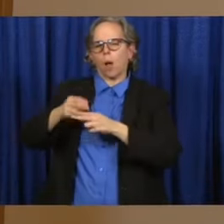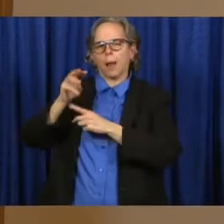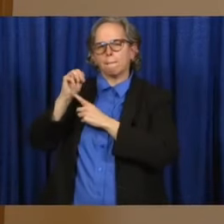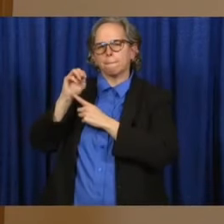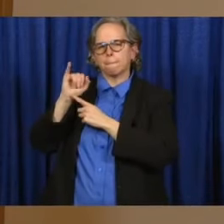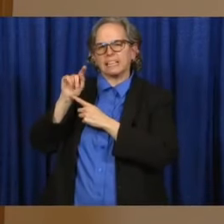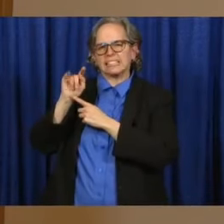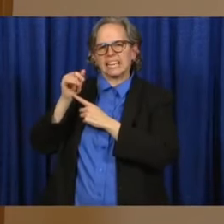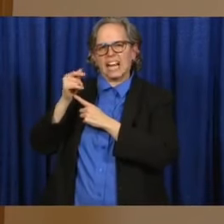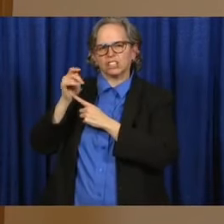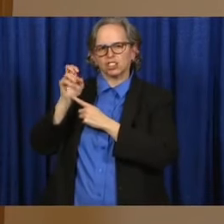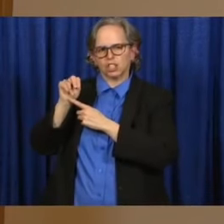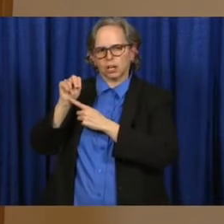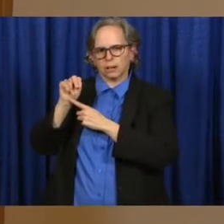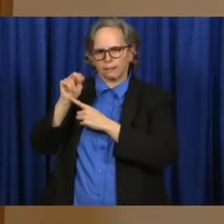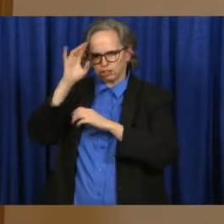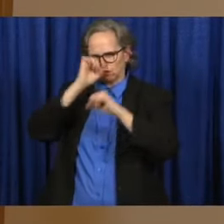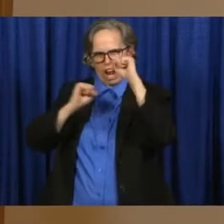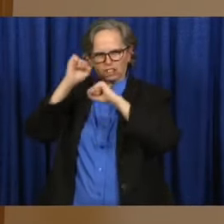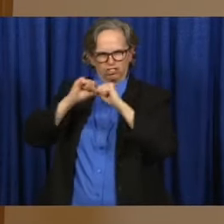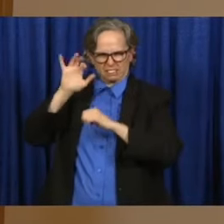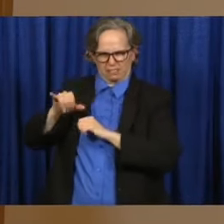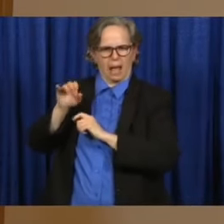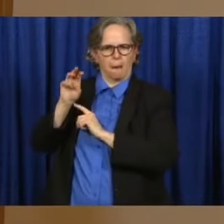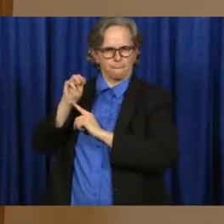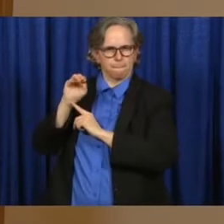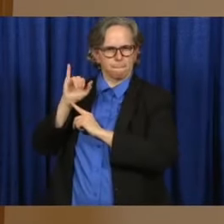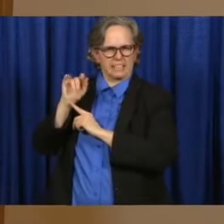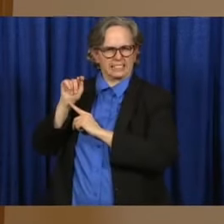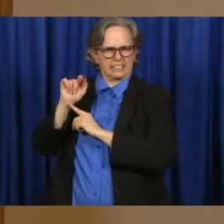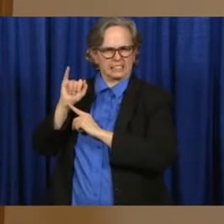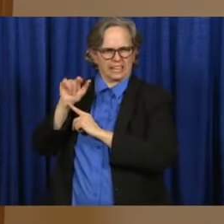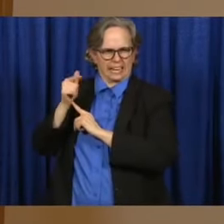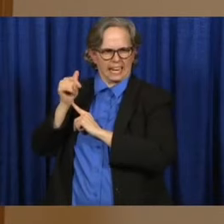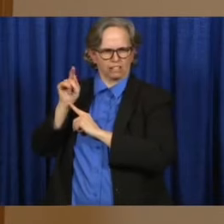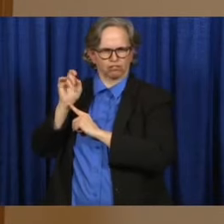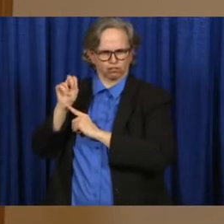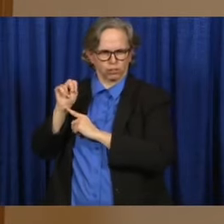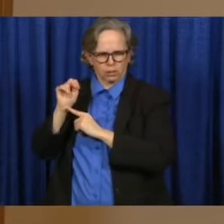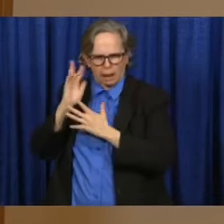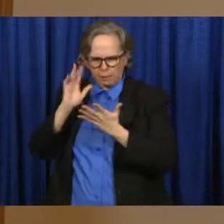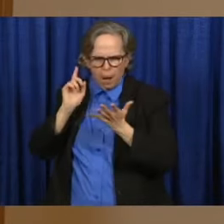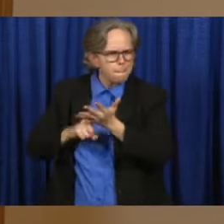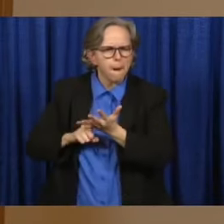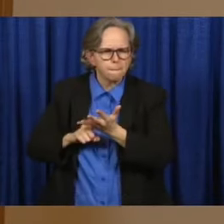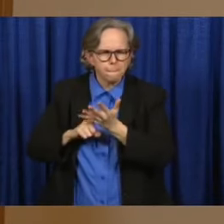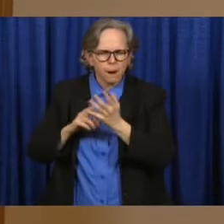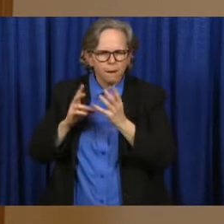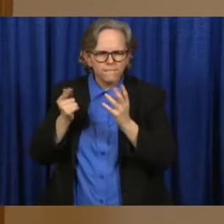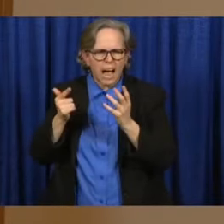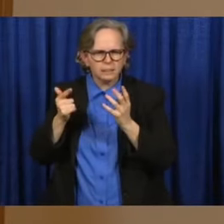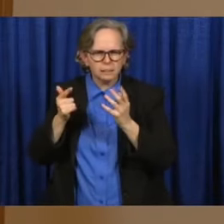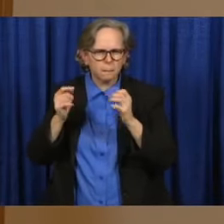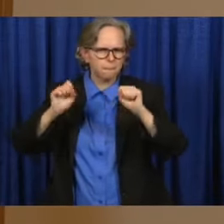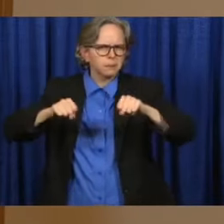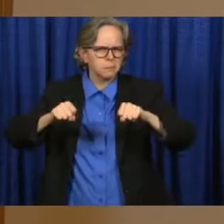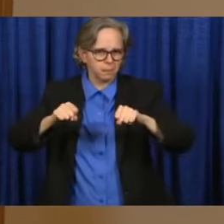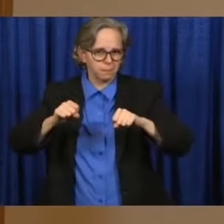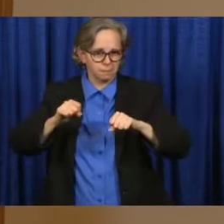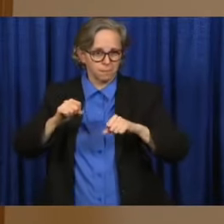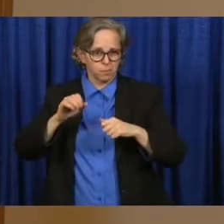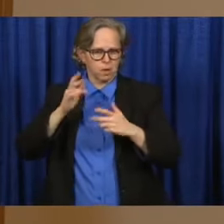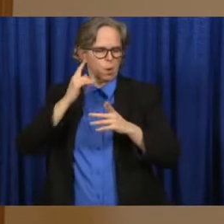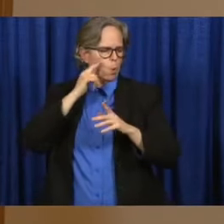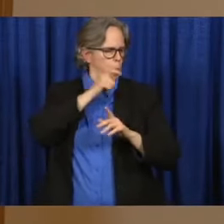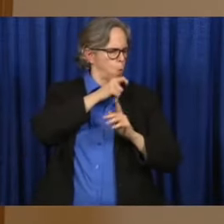time we'd be guided by being able to identify a case as quickly as possible so that we could contact trace. All of